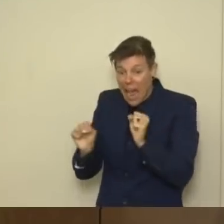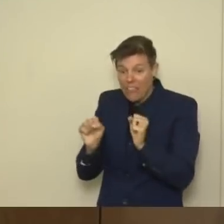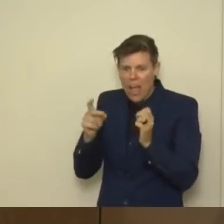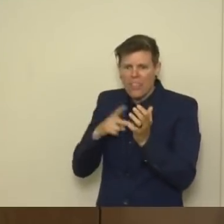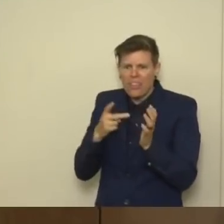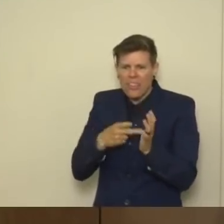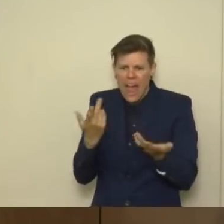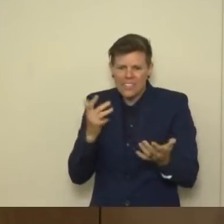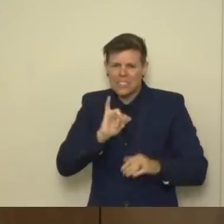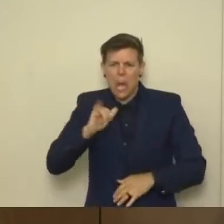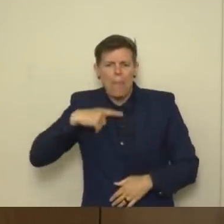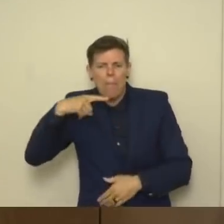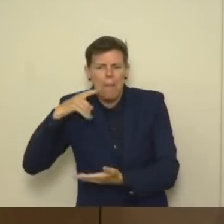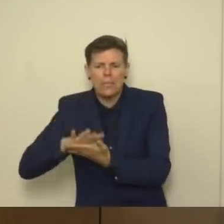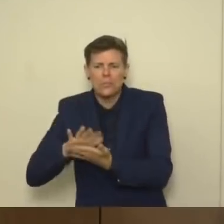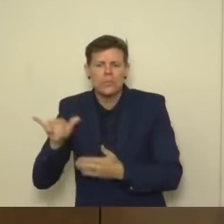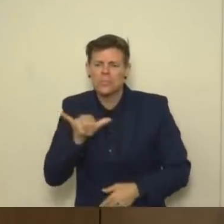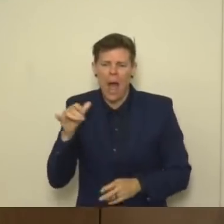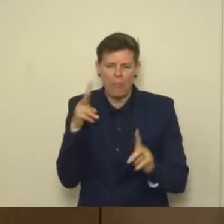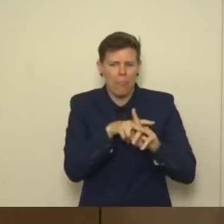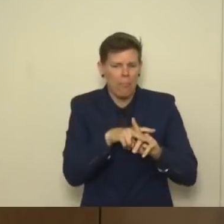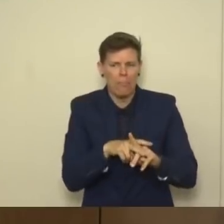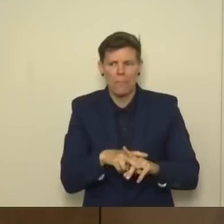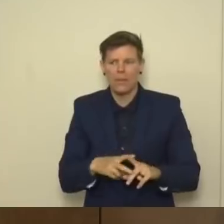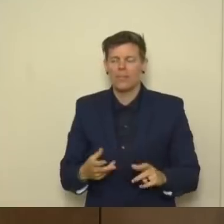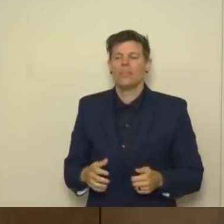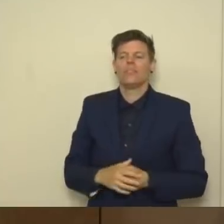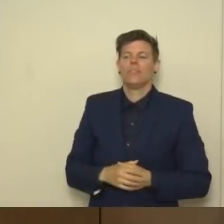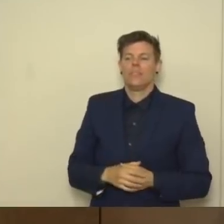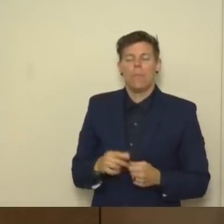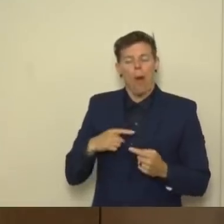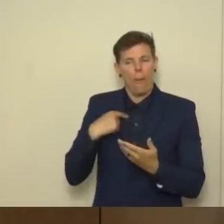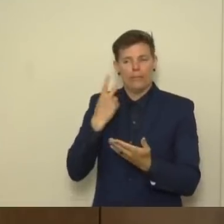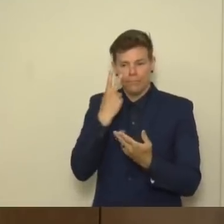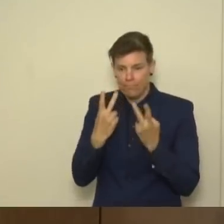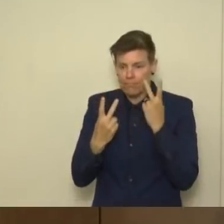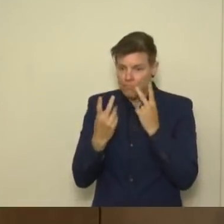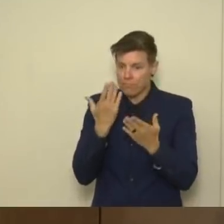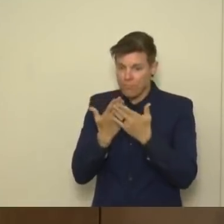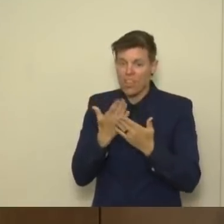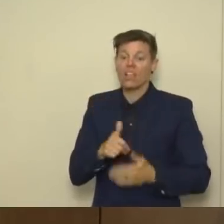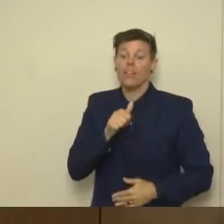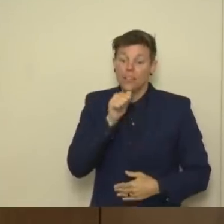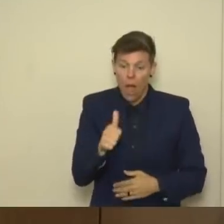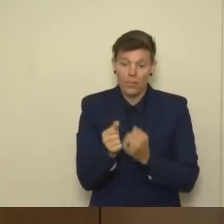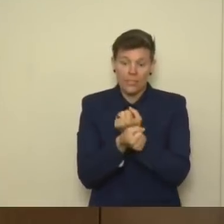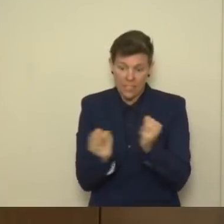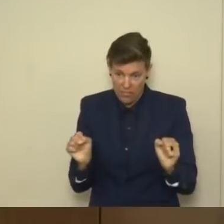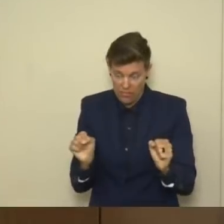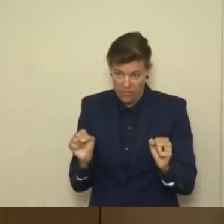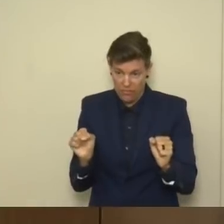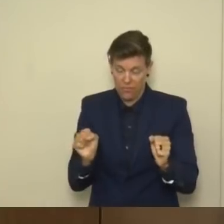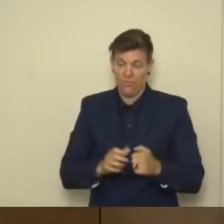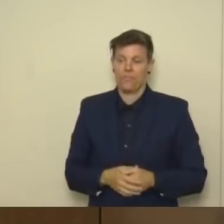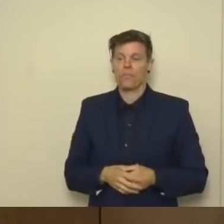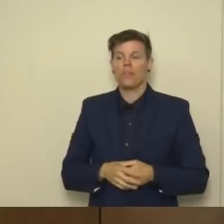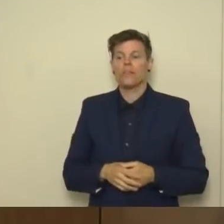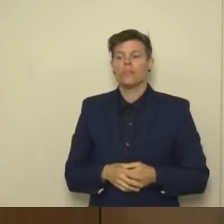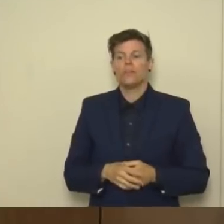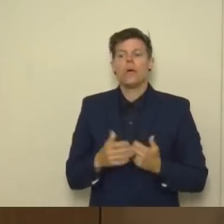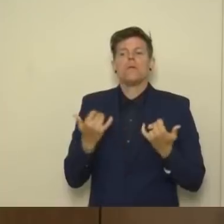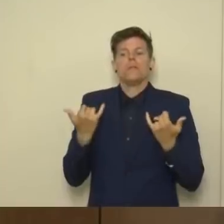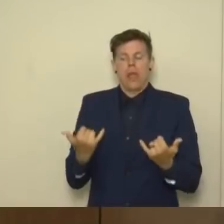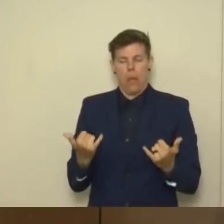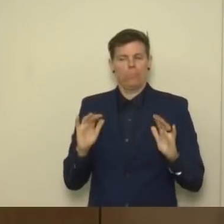don't believe, based on the data that we have, that it is safe. So let's talk about the good news for organizations and businesses like restaurants